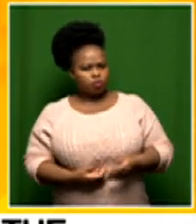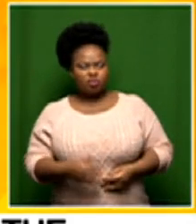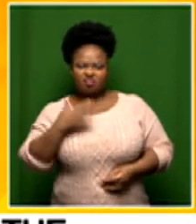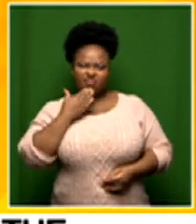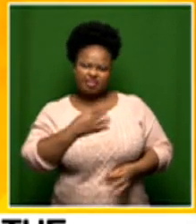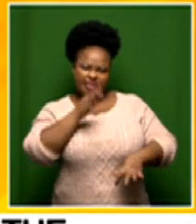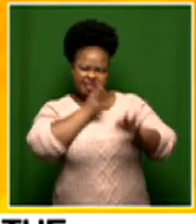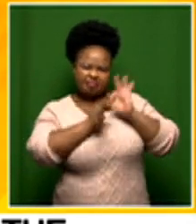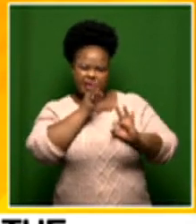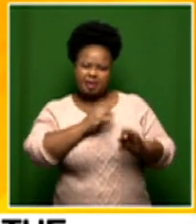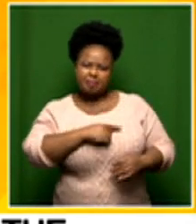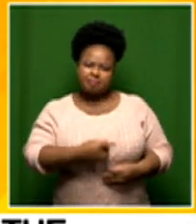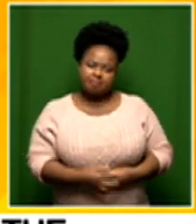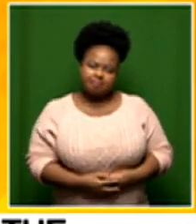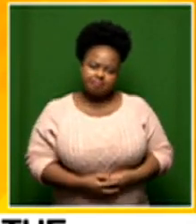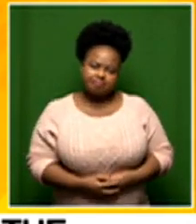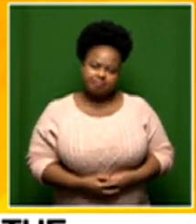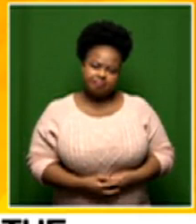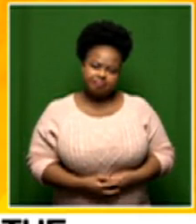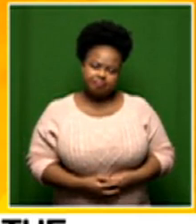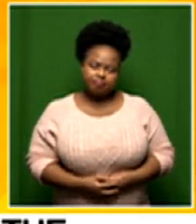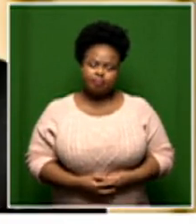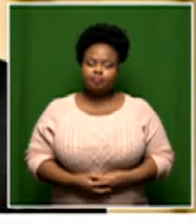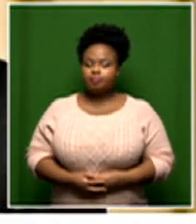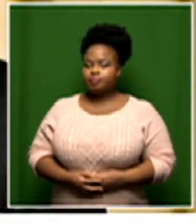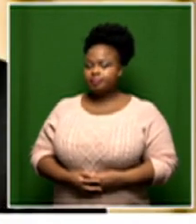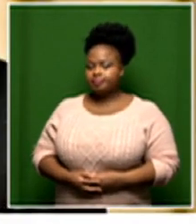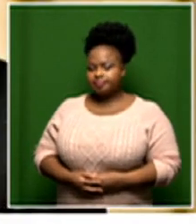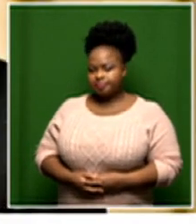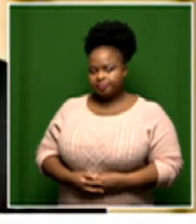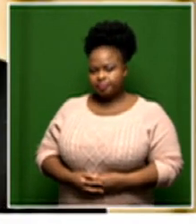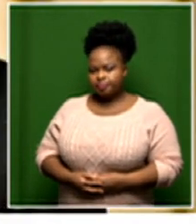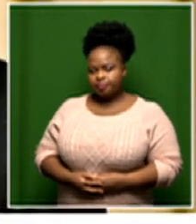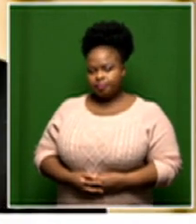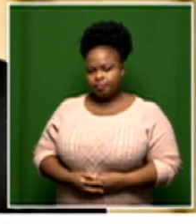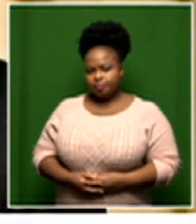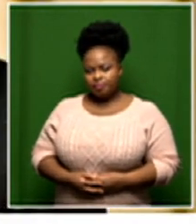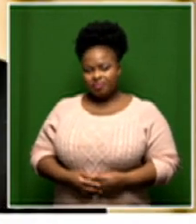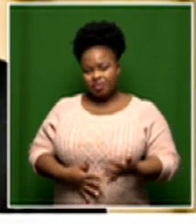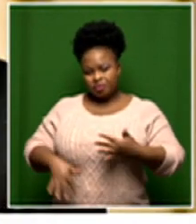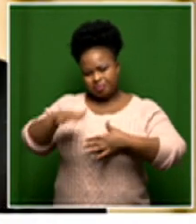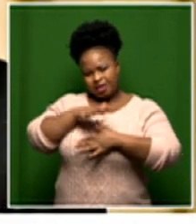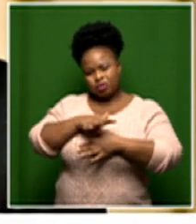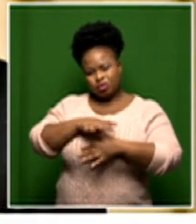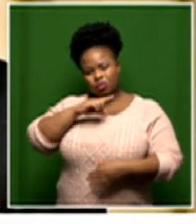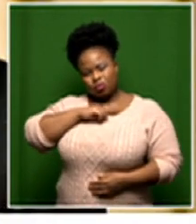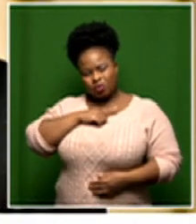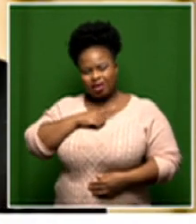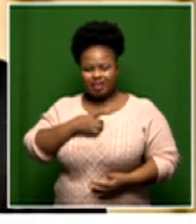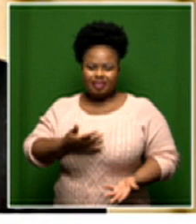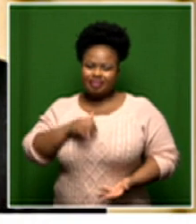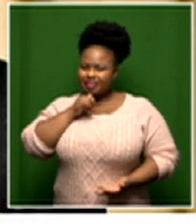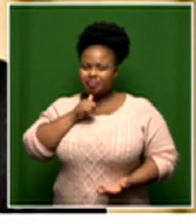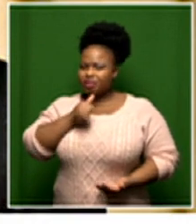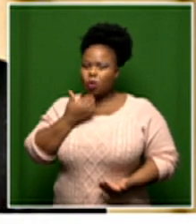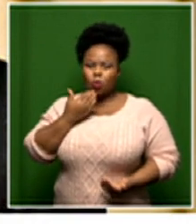just walk us through that, please. Well, the prioritization is really blind as to who we're dealing